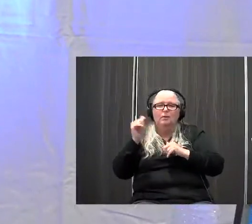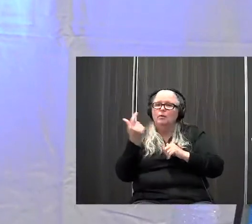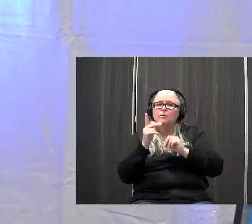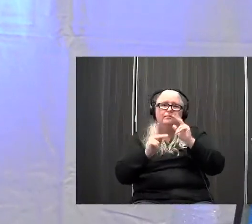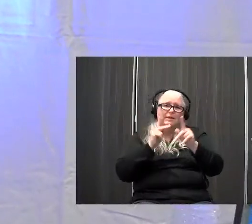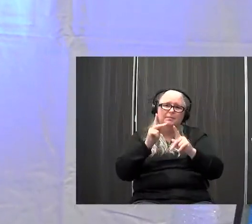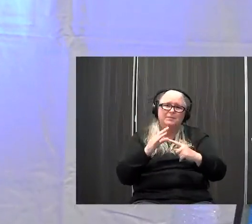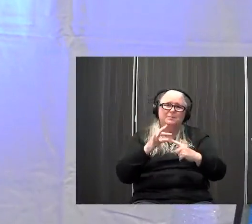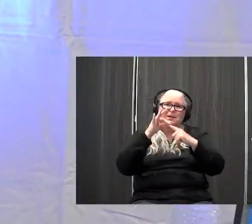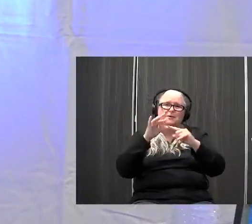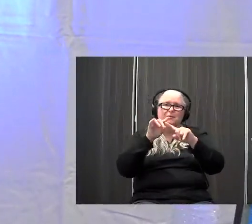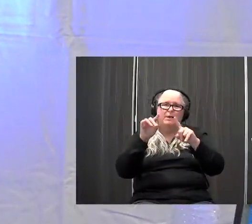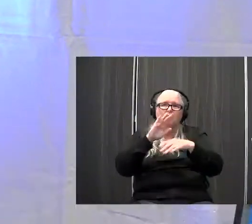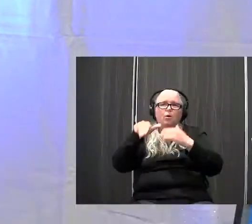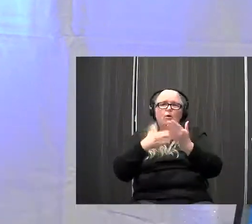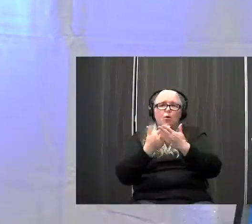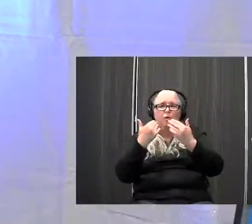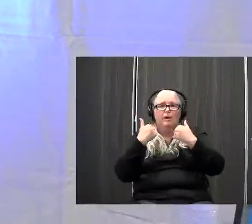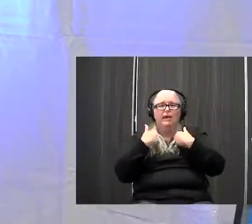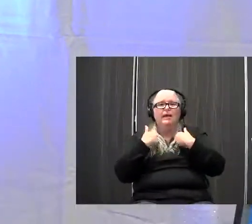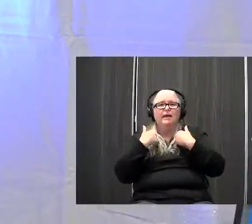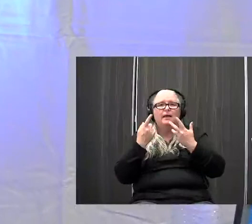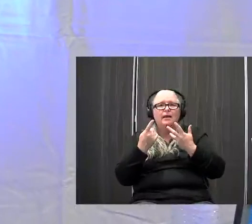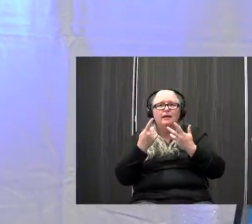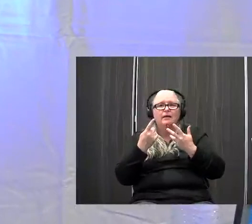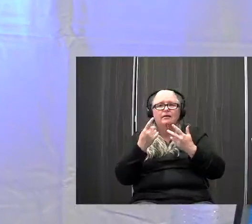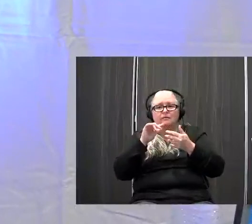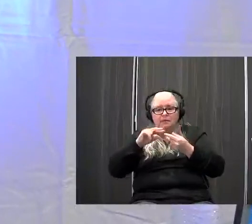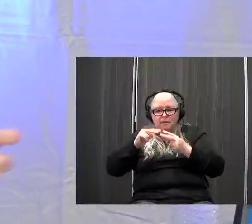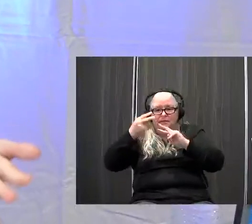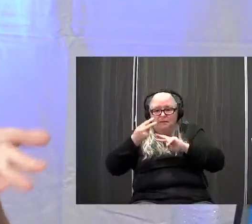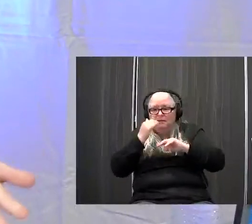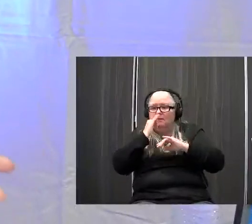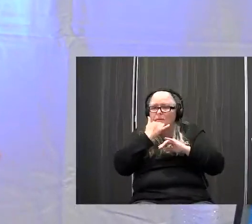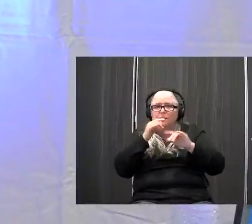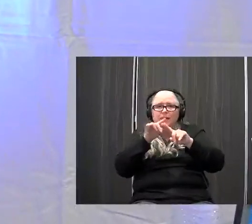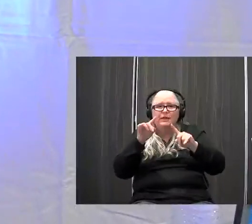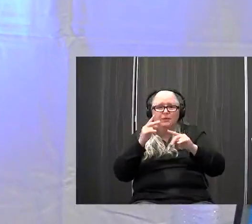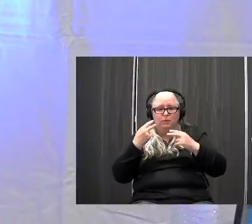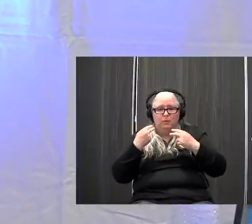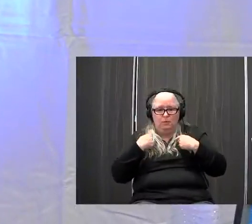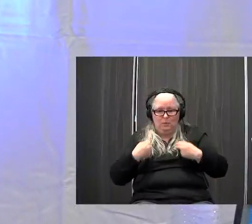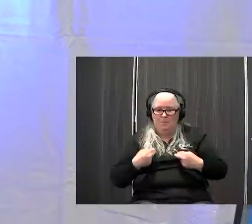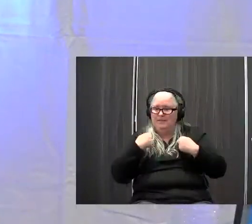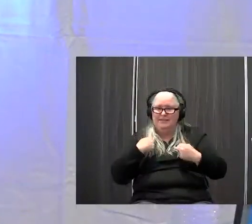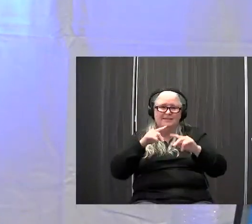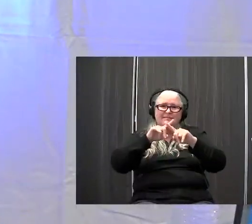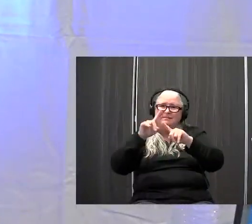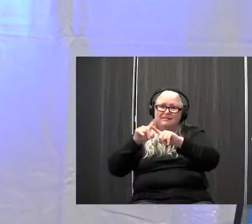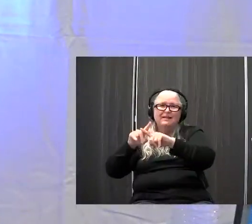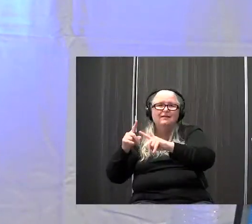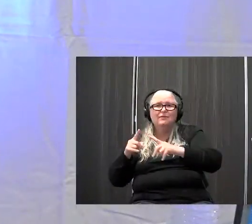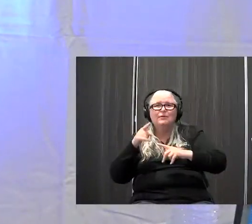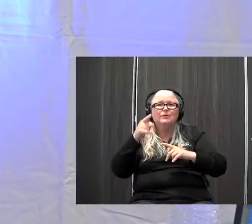have misspellings that our parents actually didn't give us. It's just humans are error prone. It again makes us unique. And so